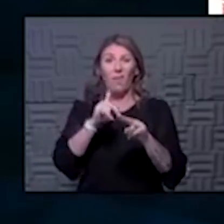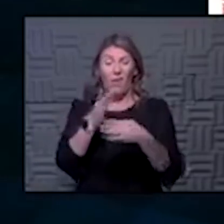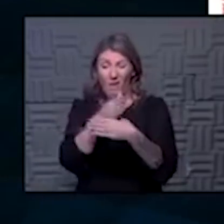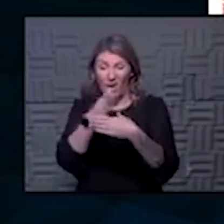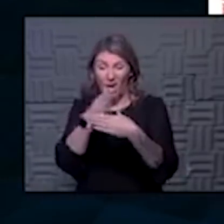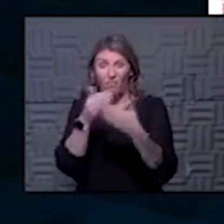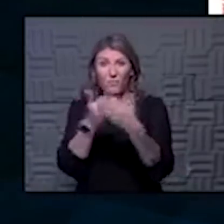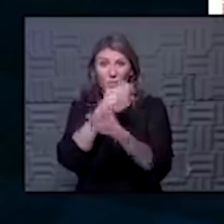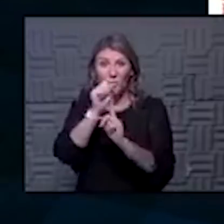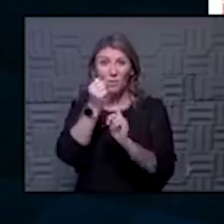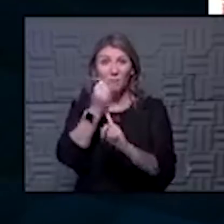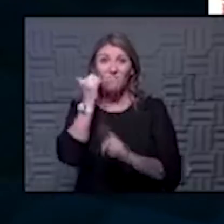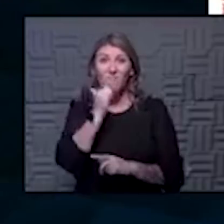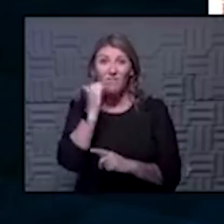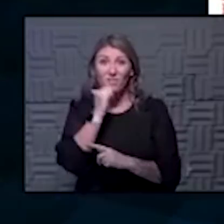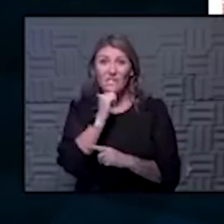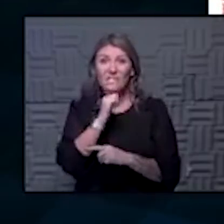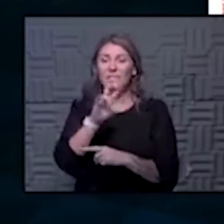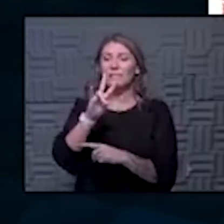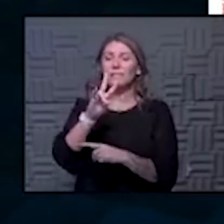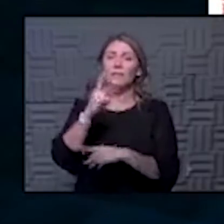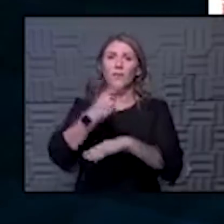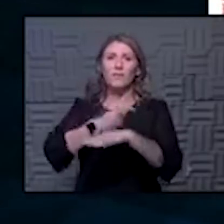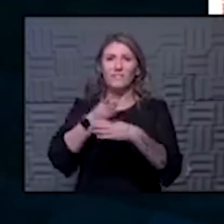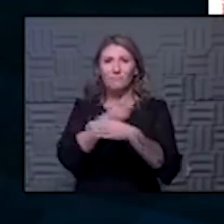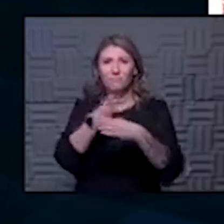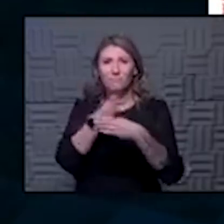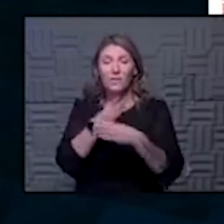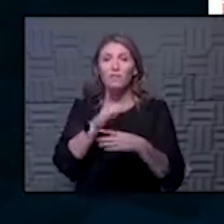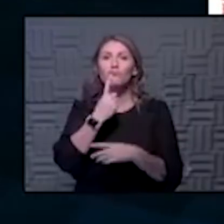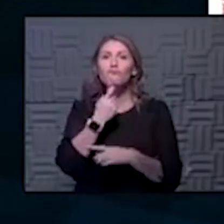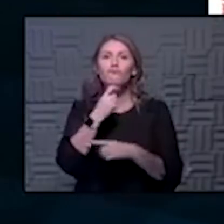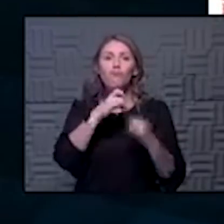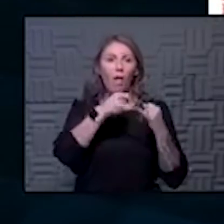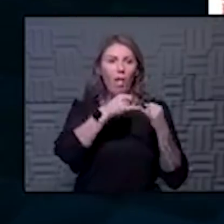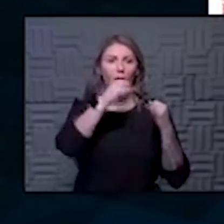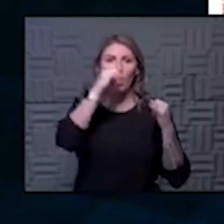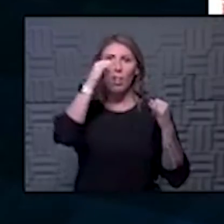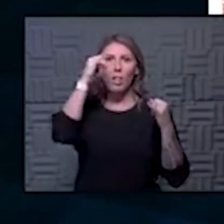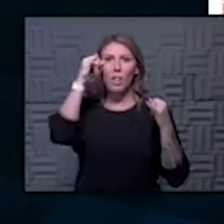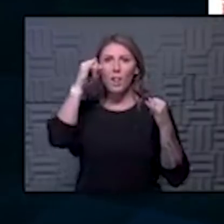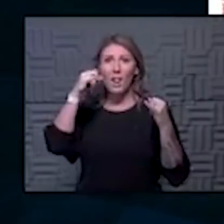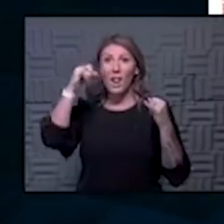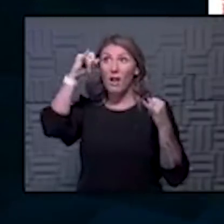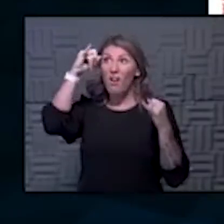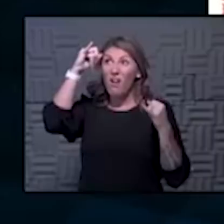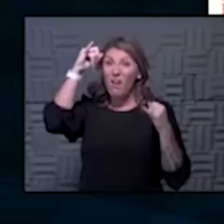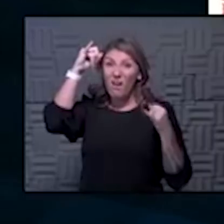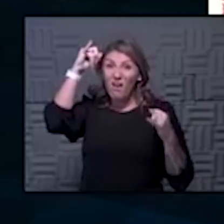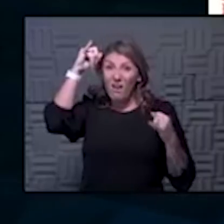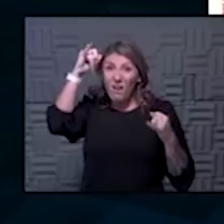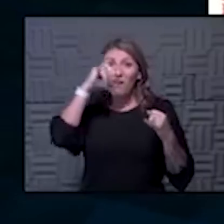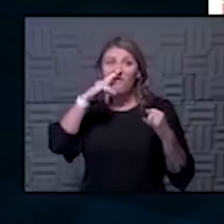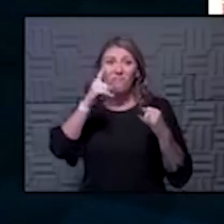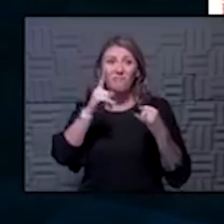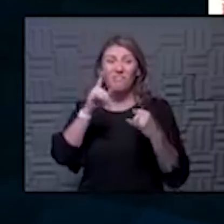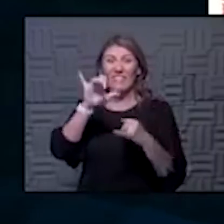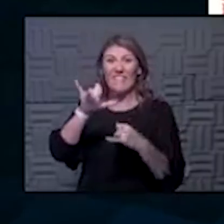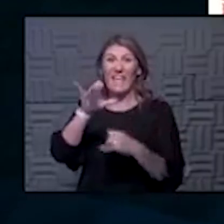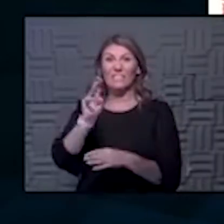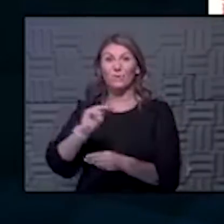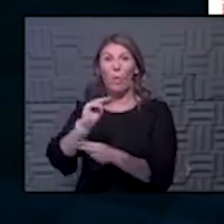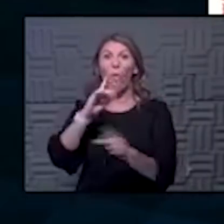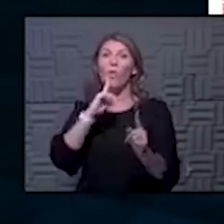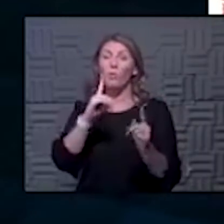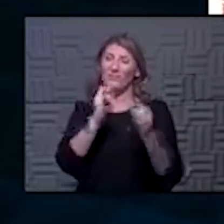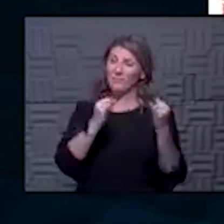per day, the 7-day average is the red line here, and you see it's at the highest point it's ever been, and that line, the slope of that line is